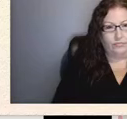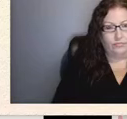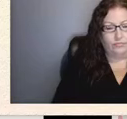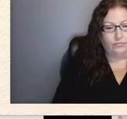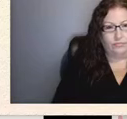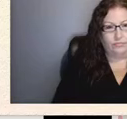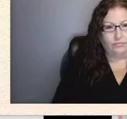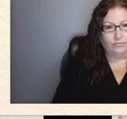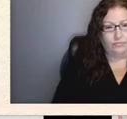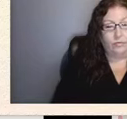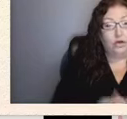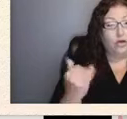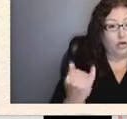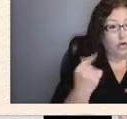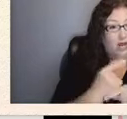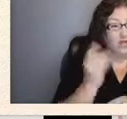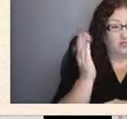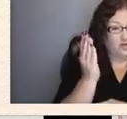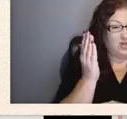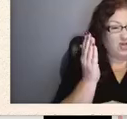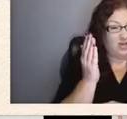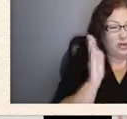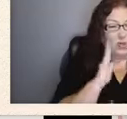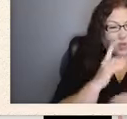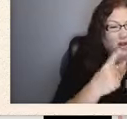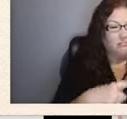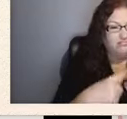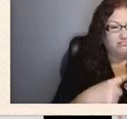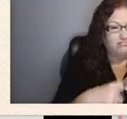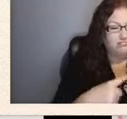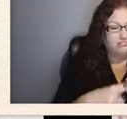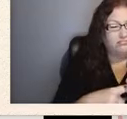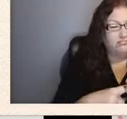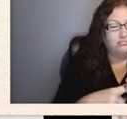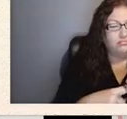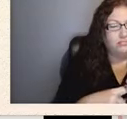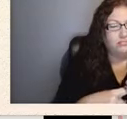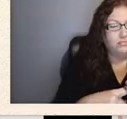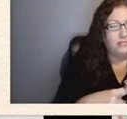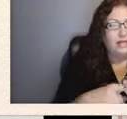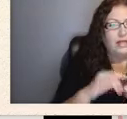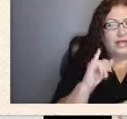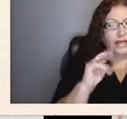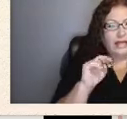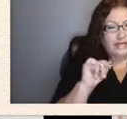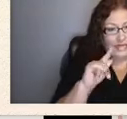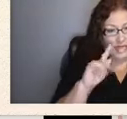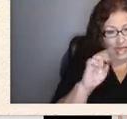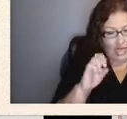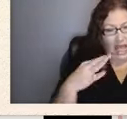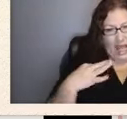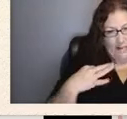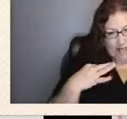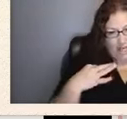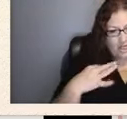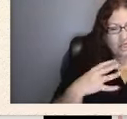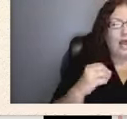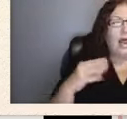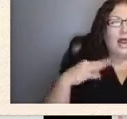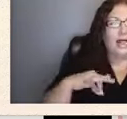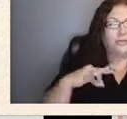During today's presentation, we're going to cover the intake, application, and eligibility